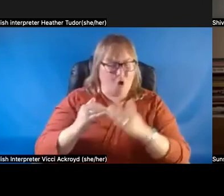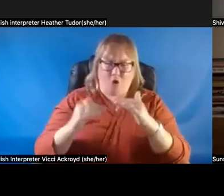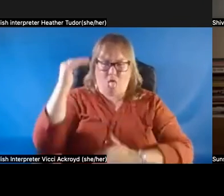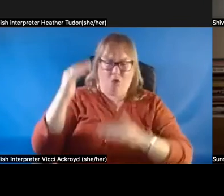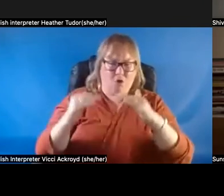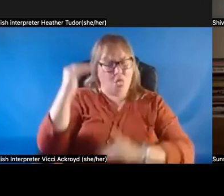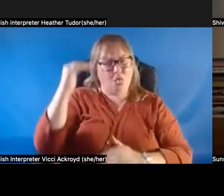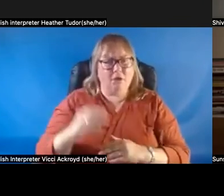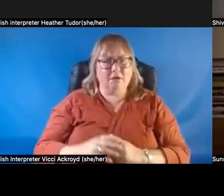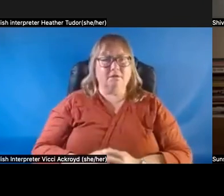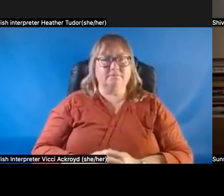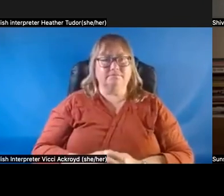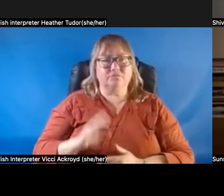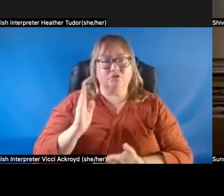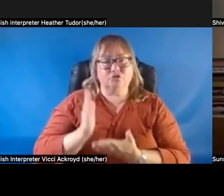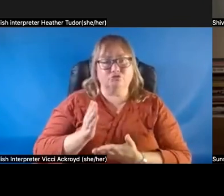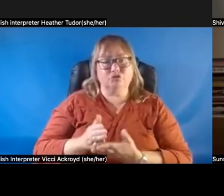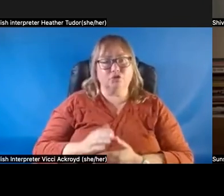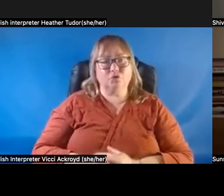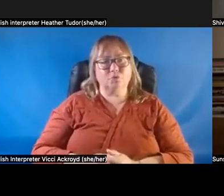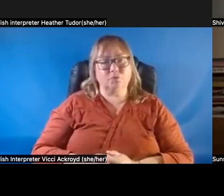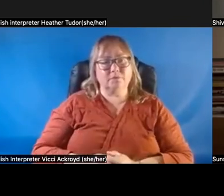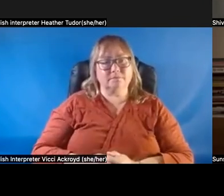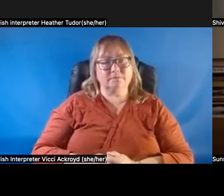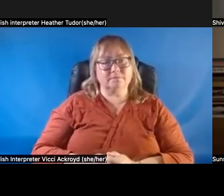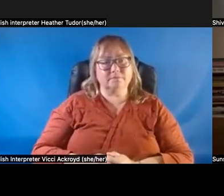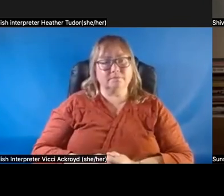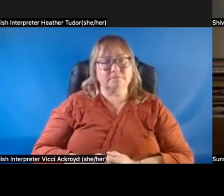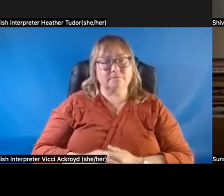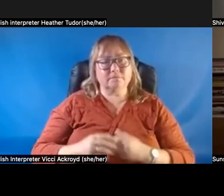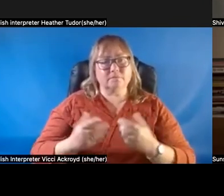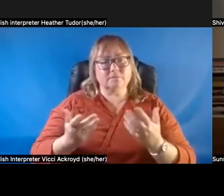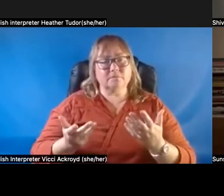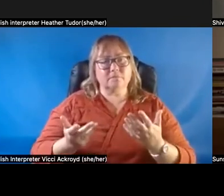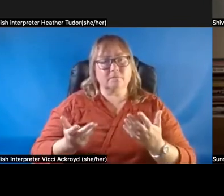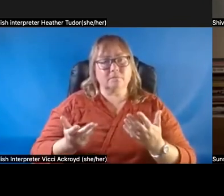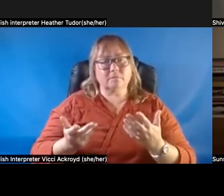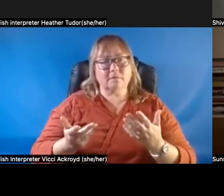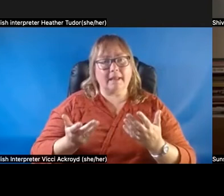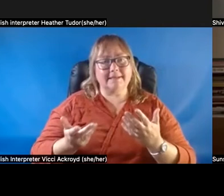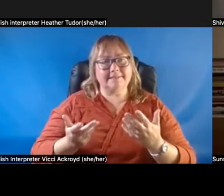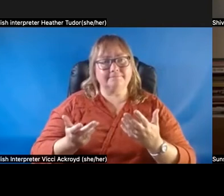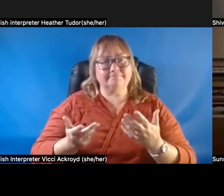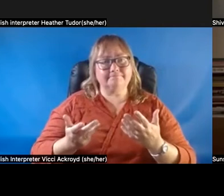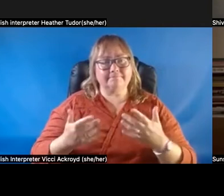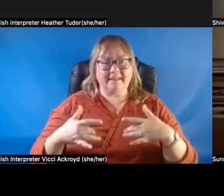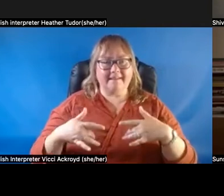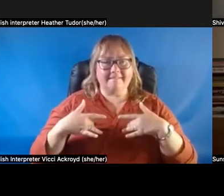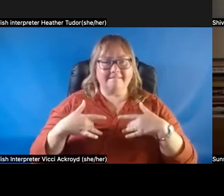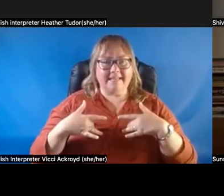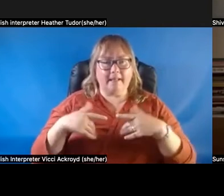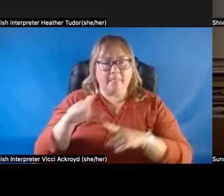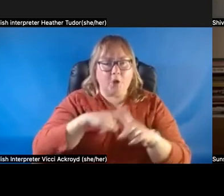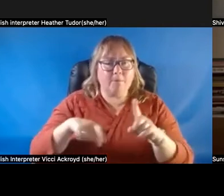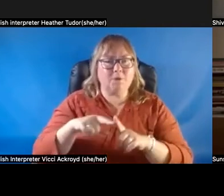Yeah, that's true. I think as well as like it's almost like a hushed thing in